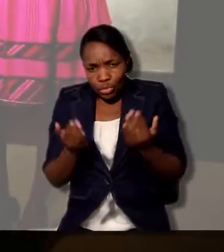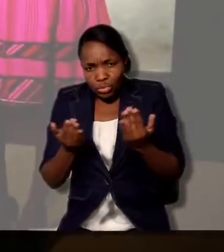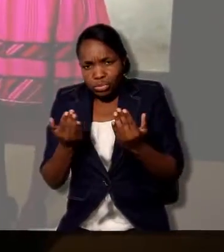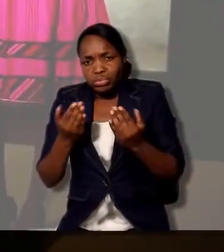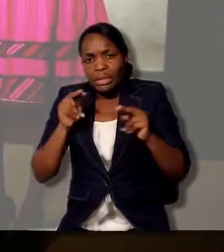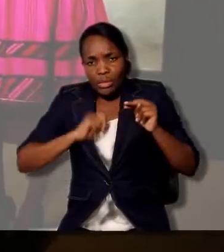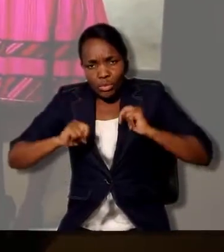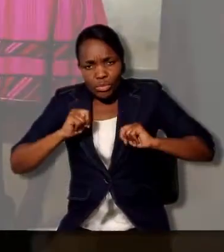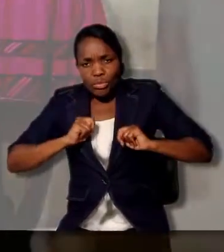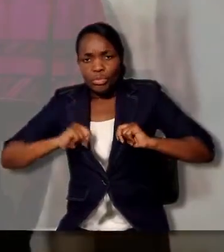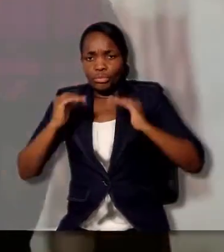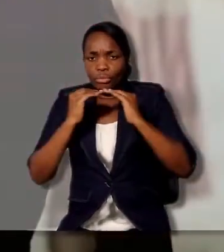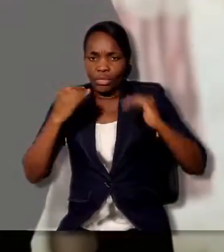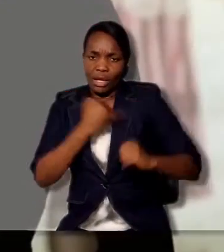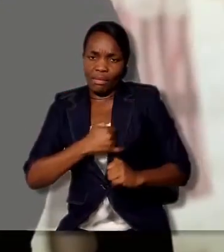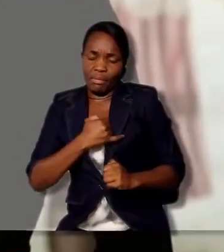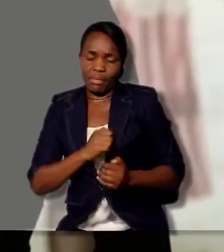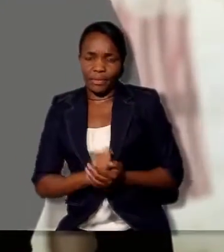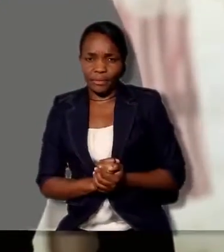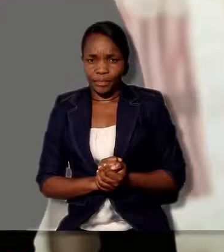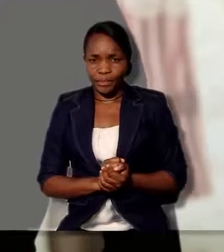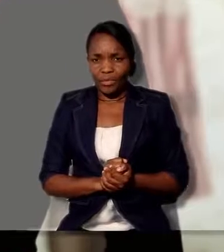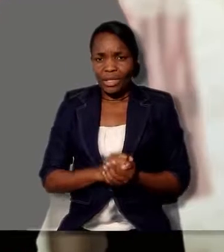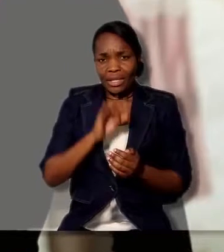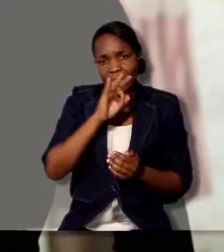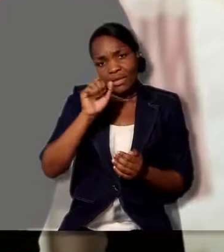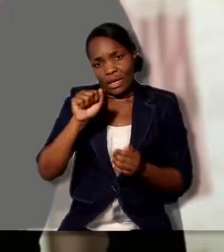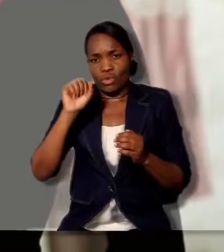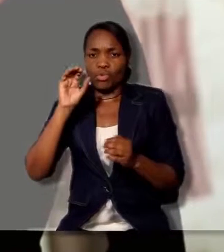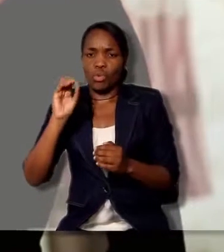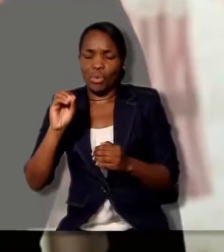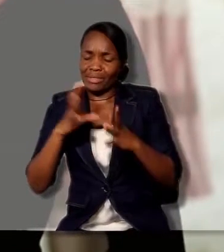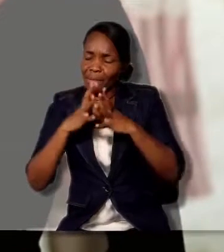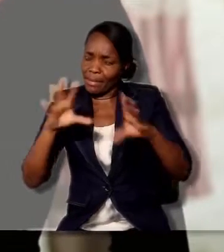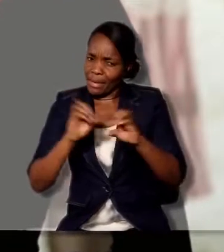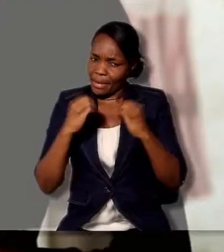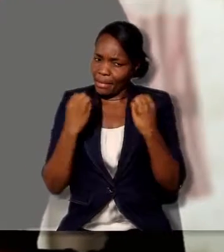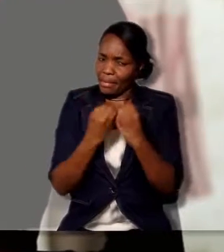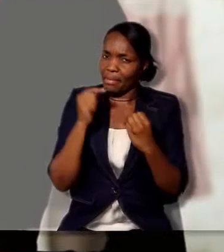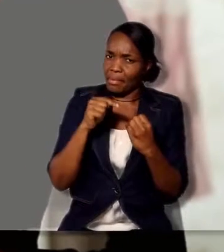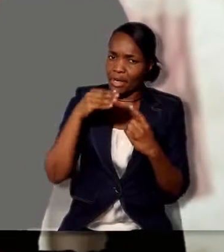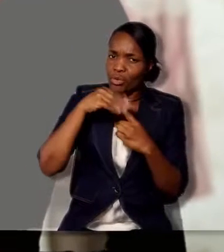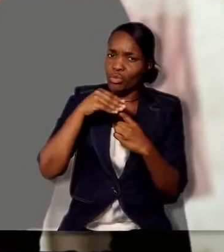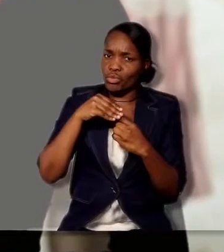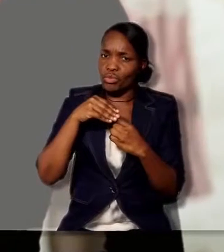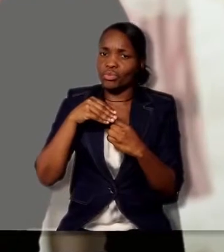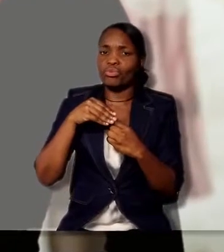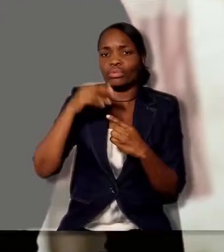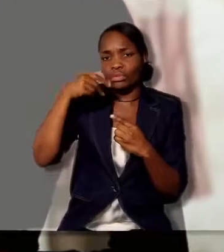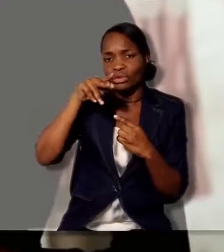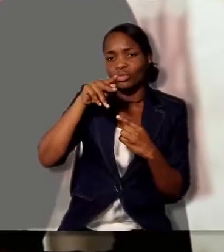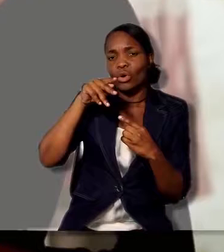nutrition and standards of living. The FAO is the largest of the UN agencies and has its headquarters in Rome,